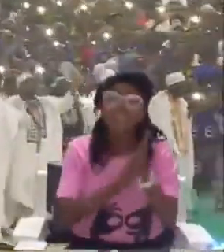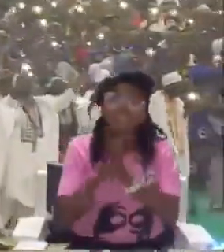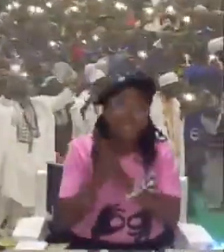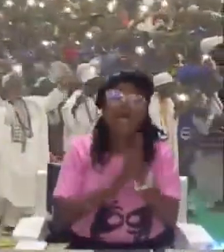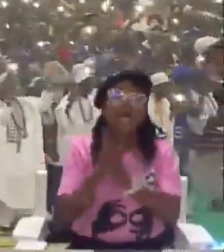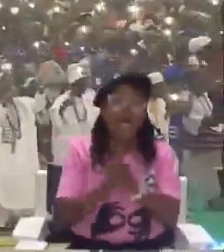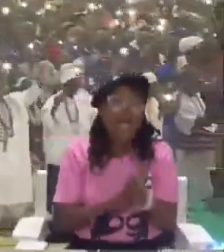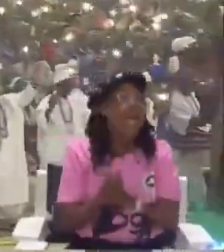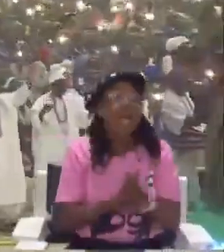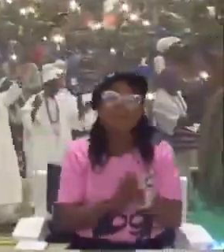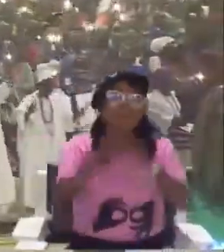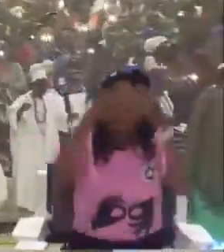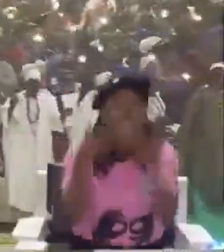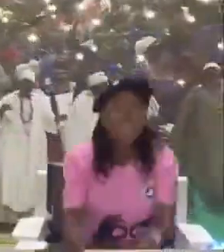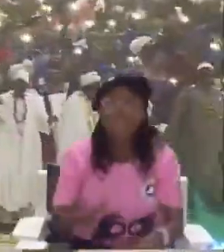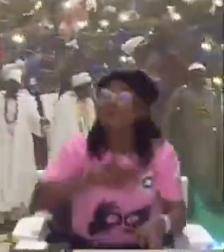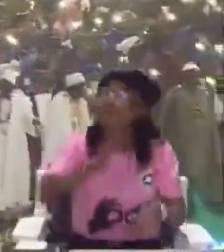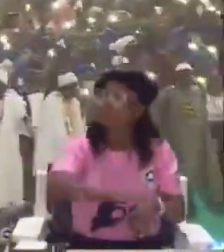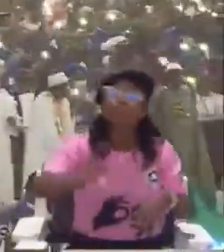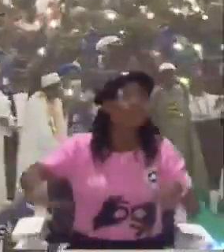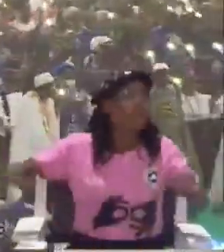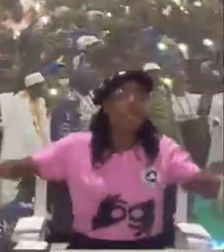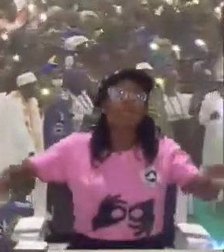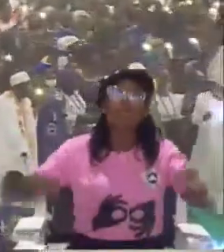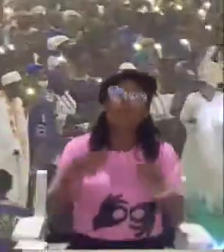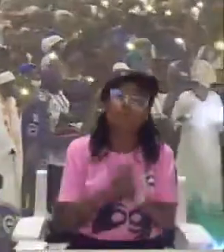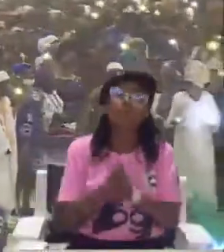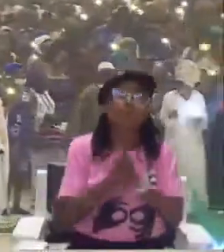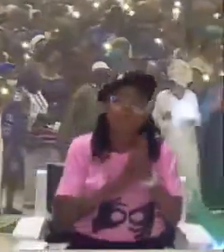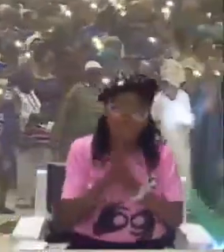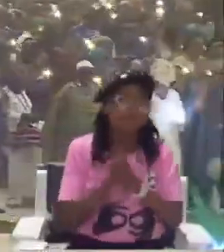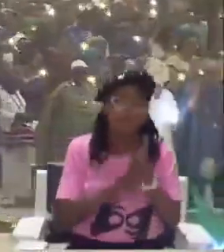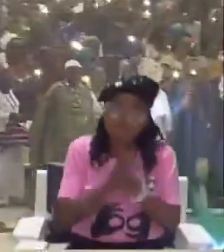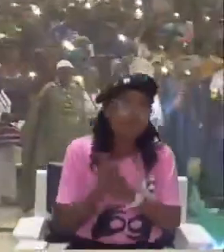Leave my children alone.